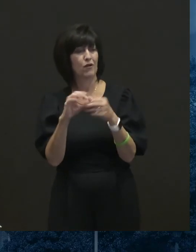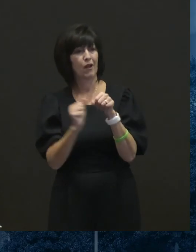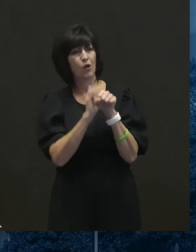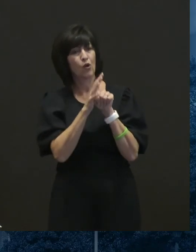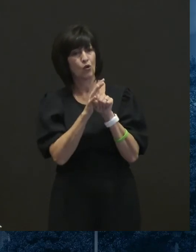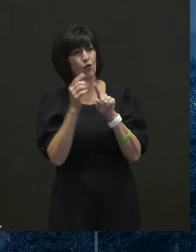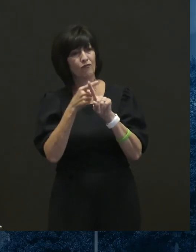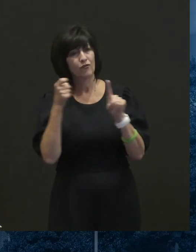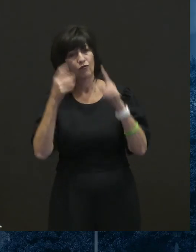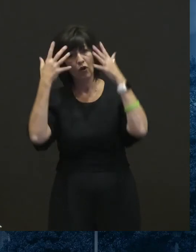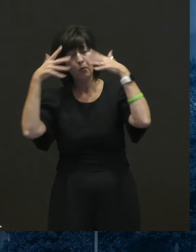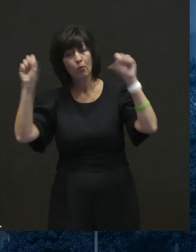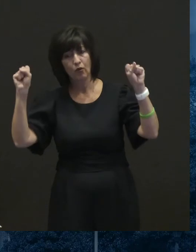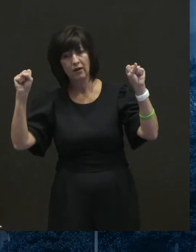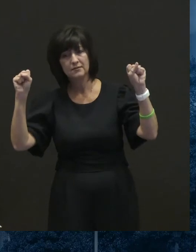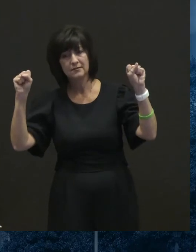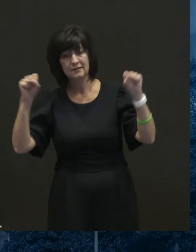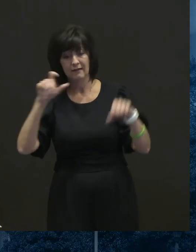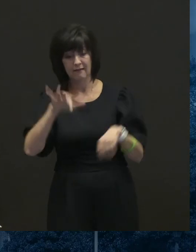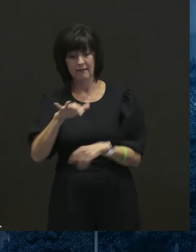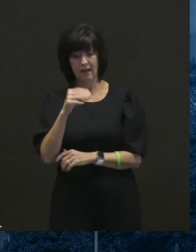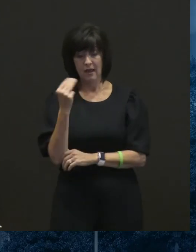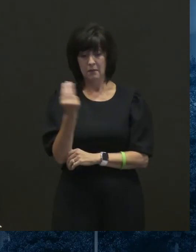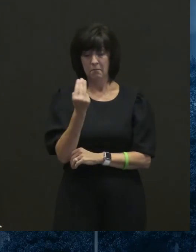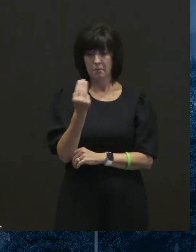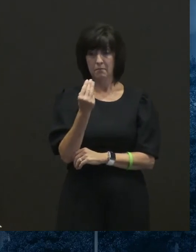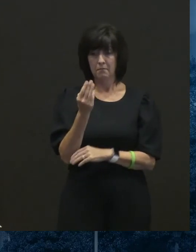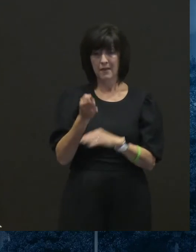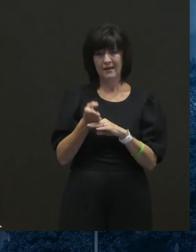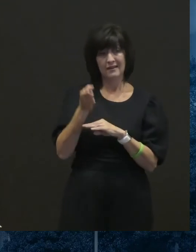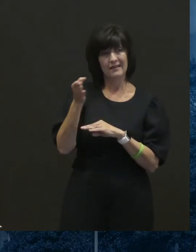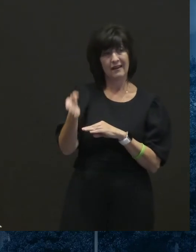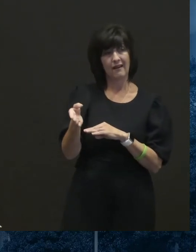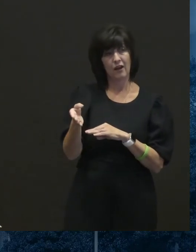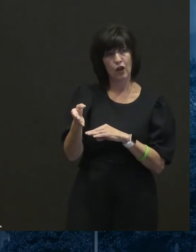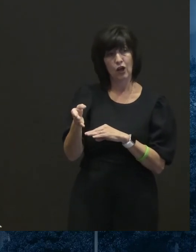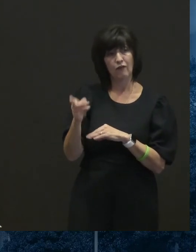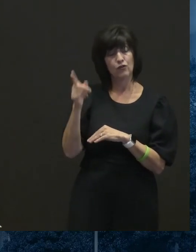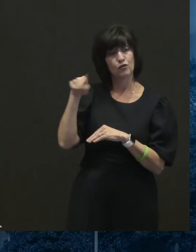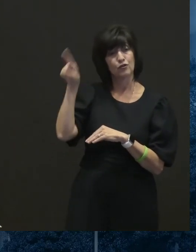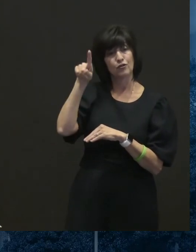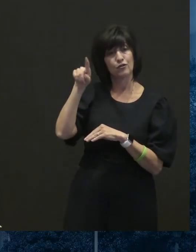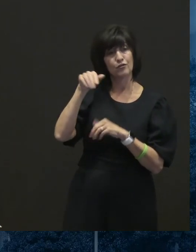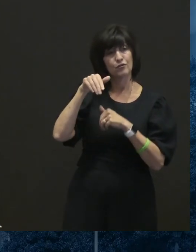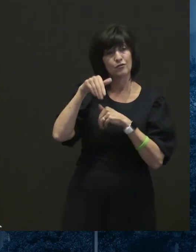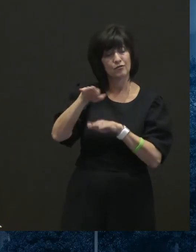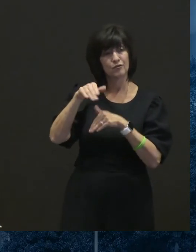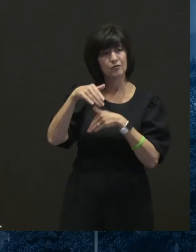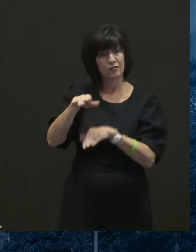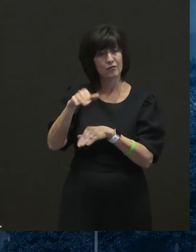COVID-19 the weekend, the Monday after the demonstrations, that some of which